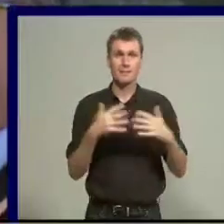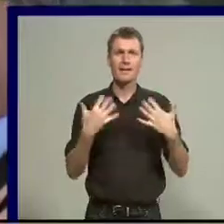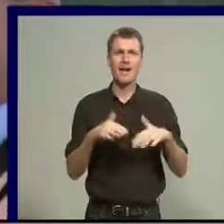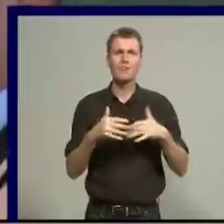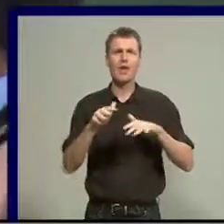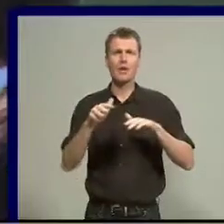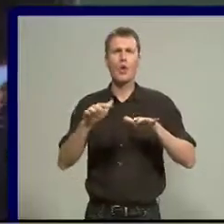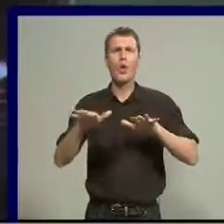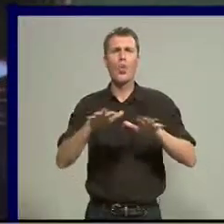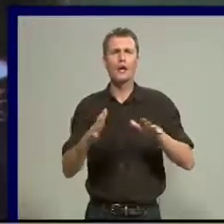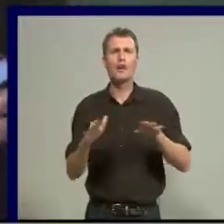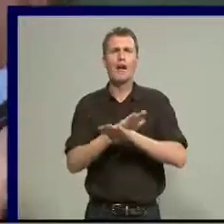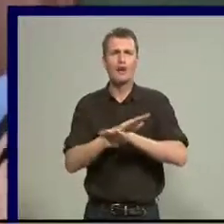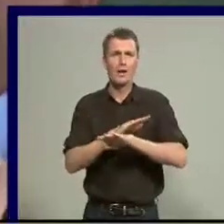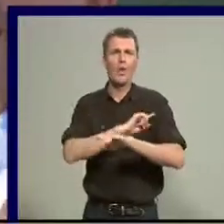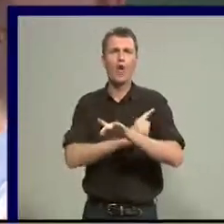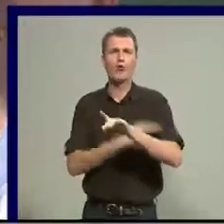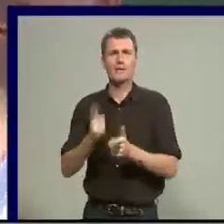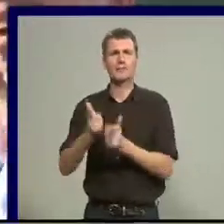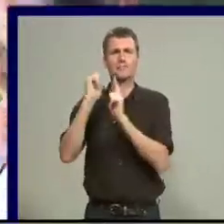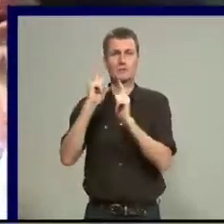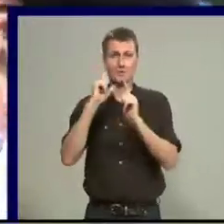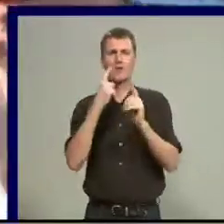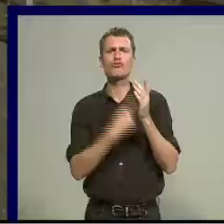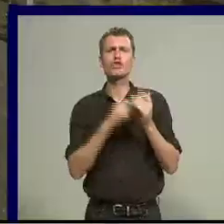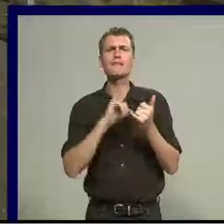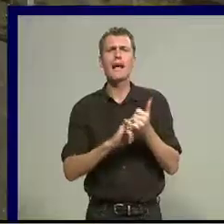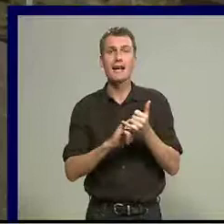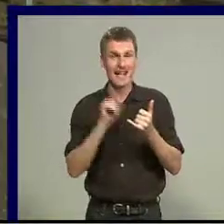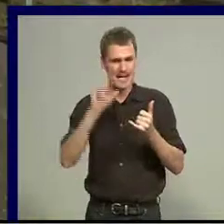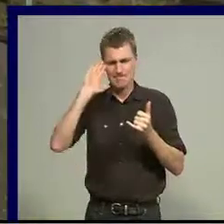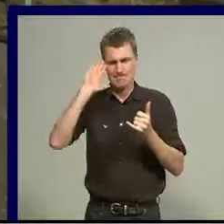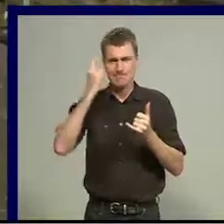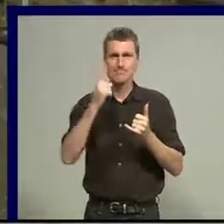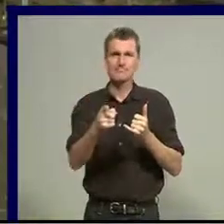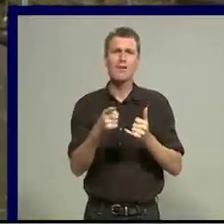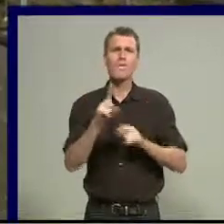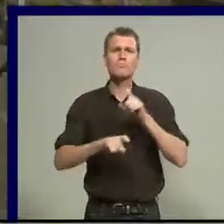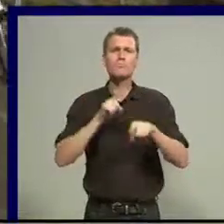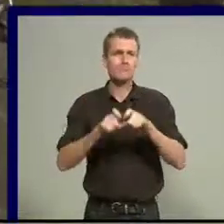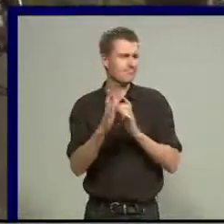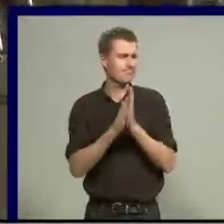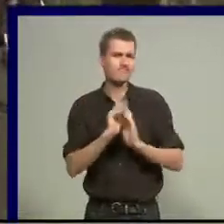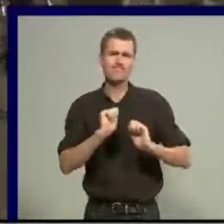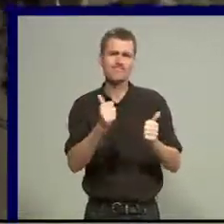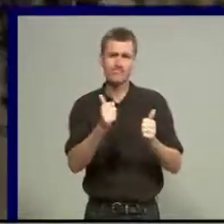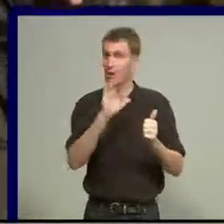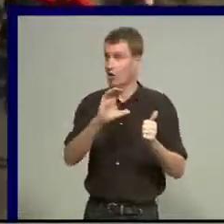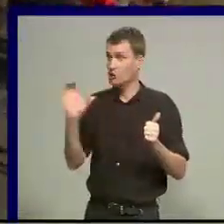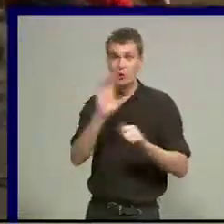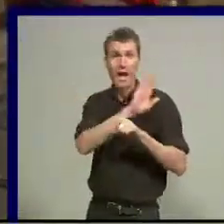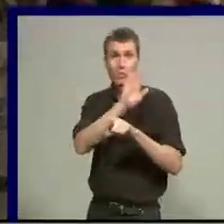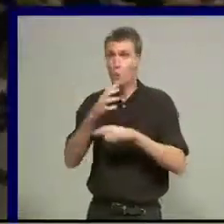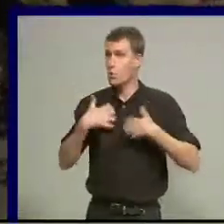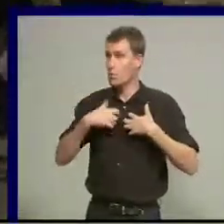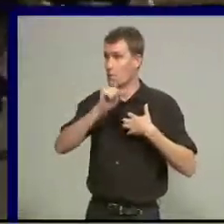Chief Executive Roger Sutton, a keen cyclist himself, is thrilled the Christchurch outdoors enthusiasts have more of the